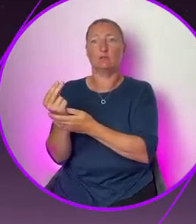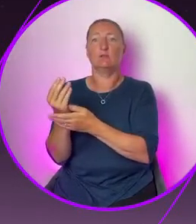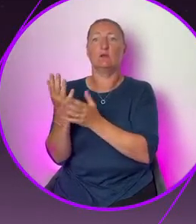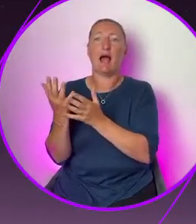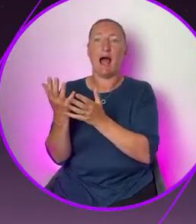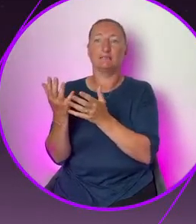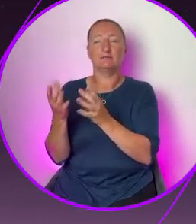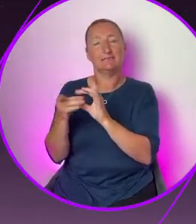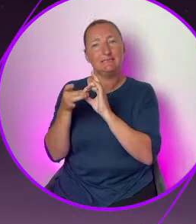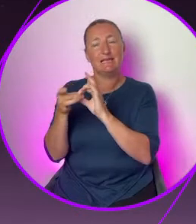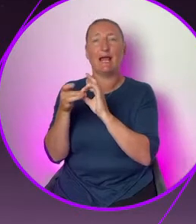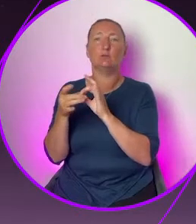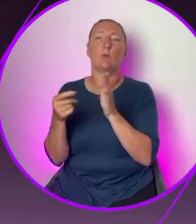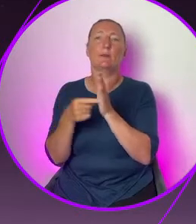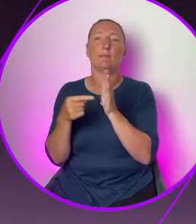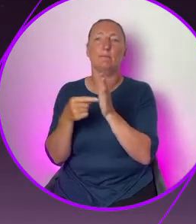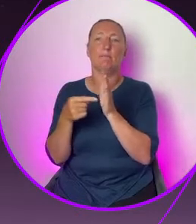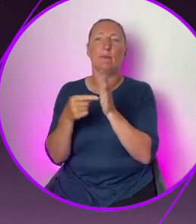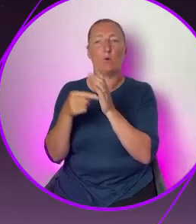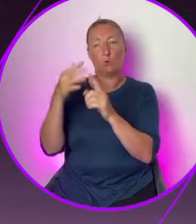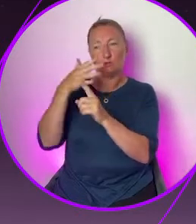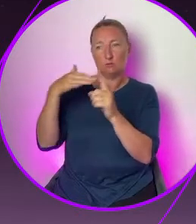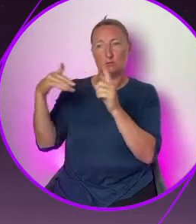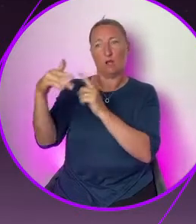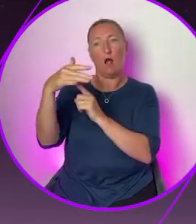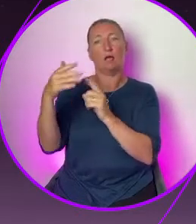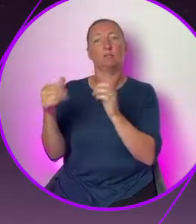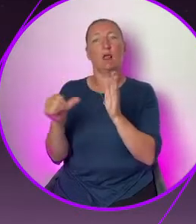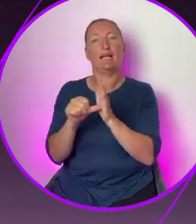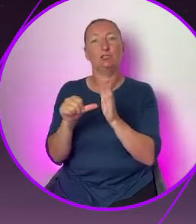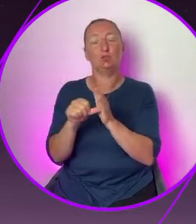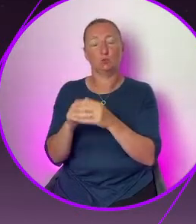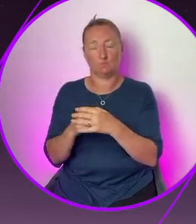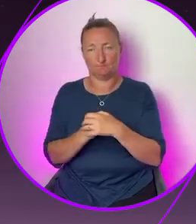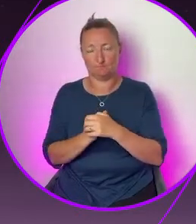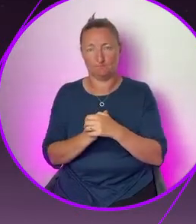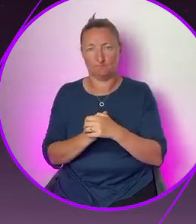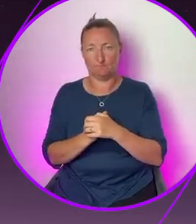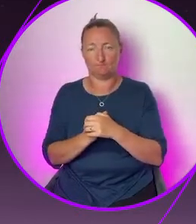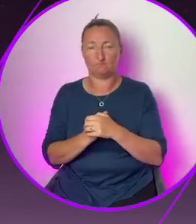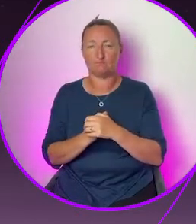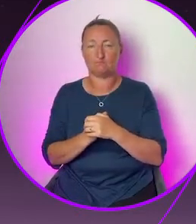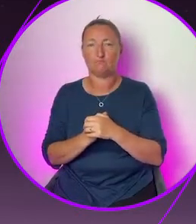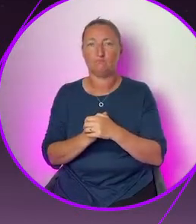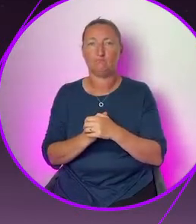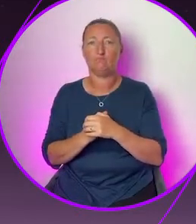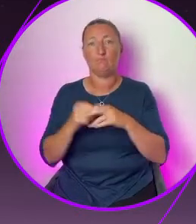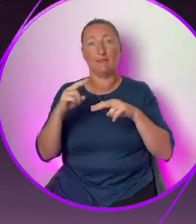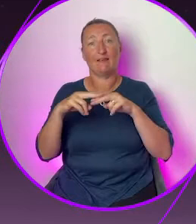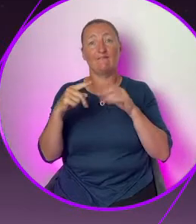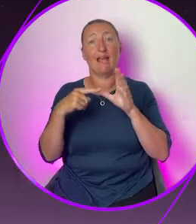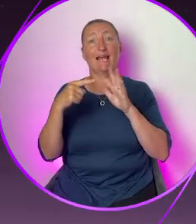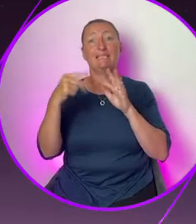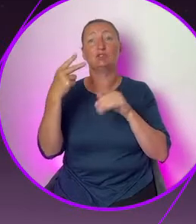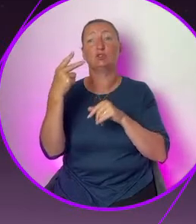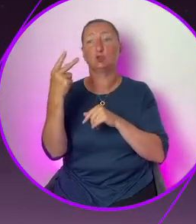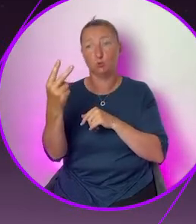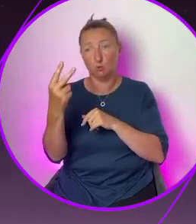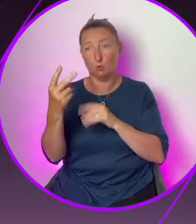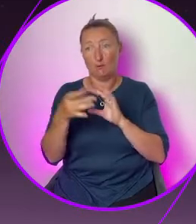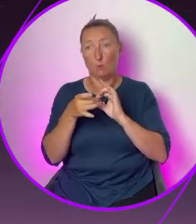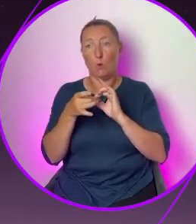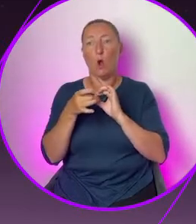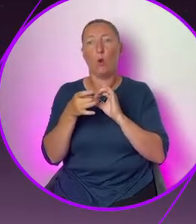important or engages with important societal issues. So this time also for Faye 2, we worked with an additional